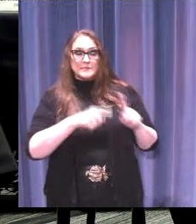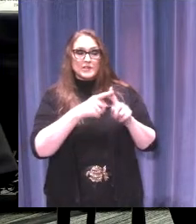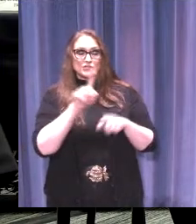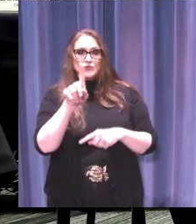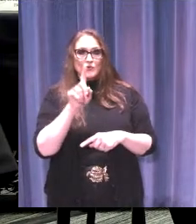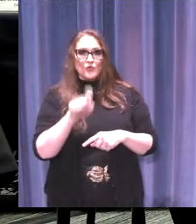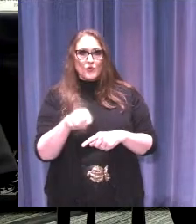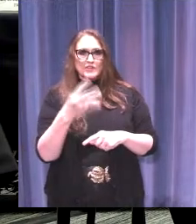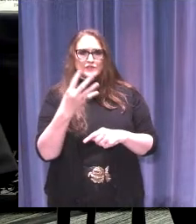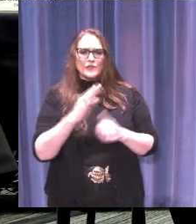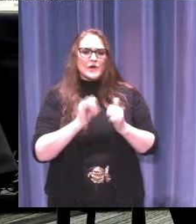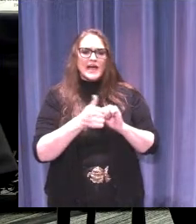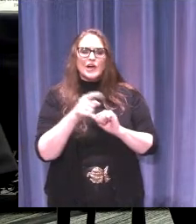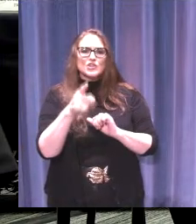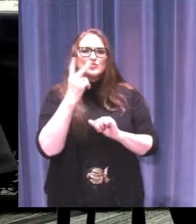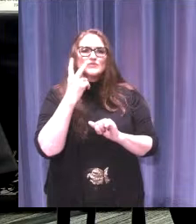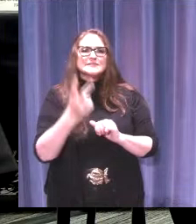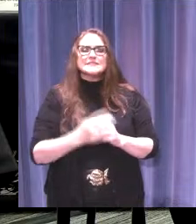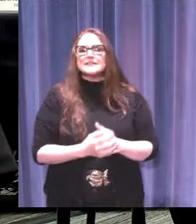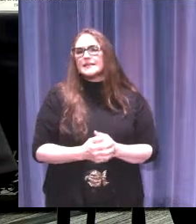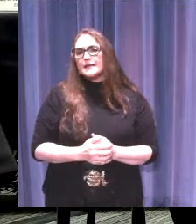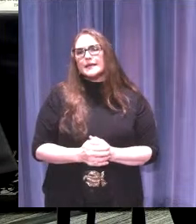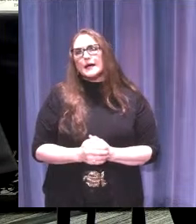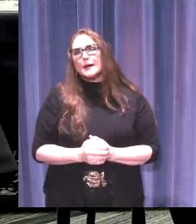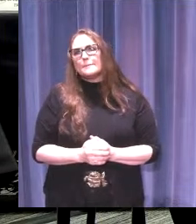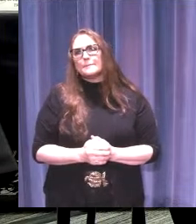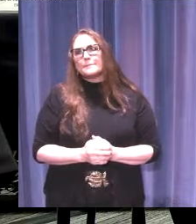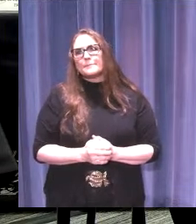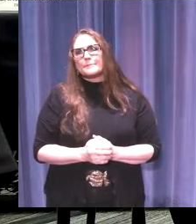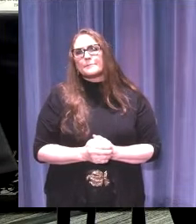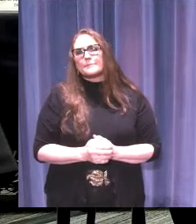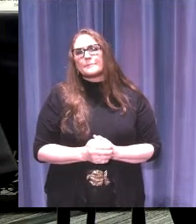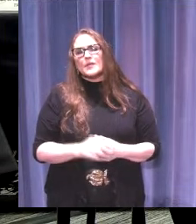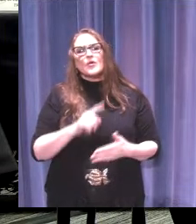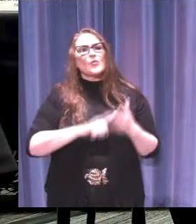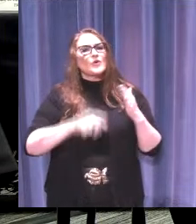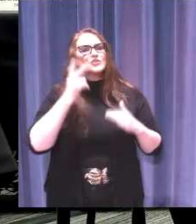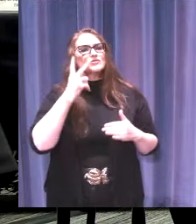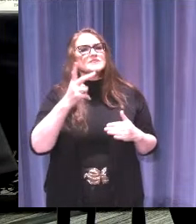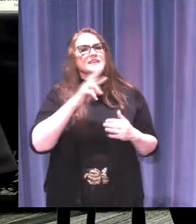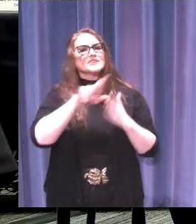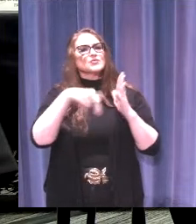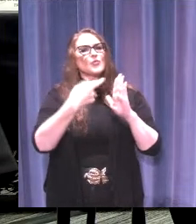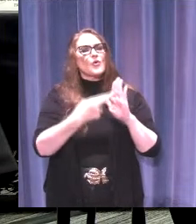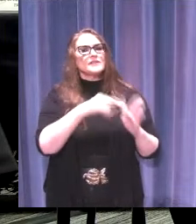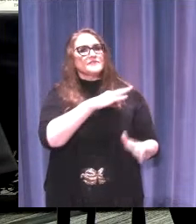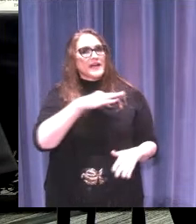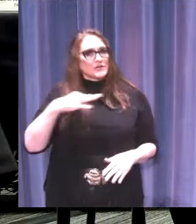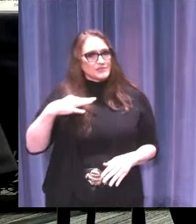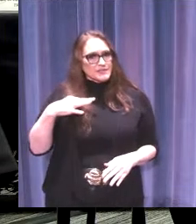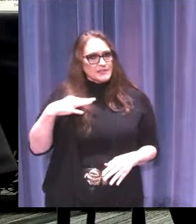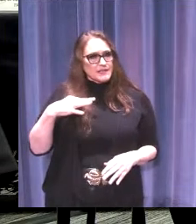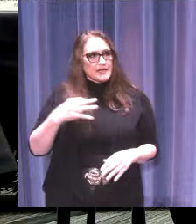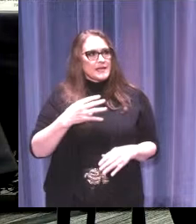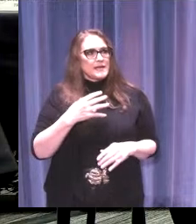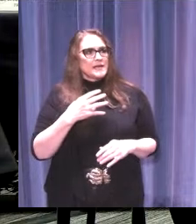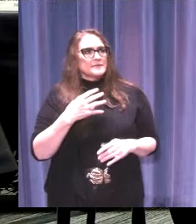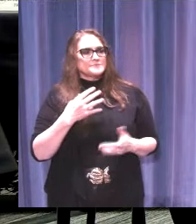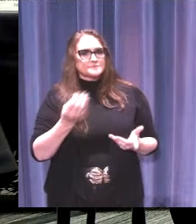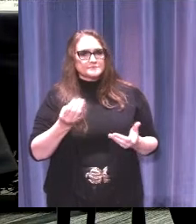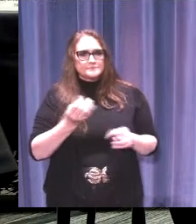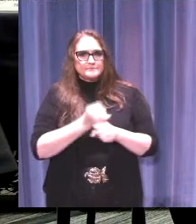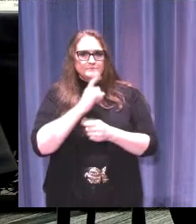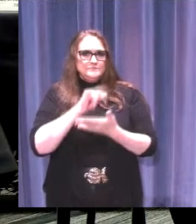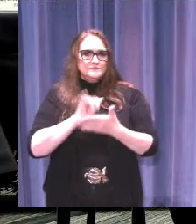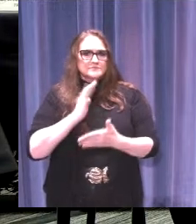question 4, how do you see what do you see as being the role of the faculty in the ensuring